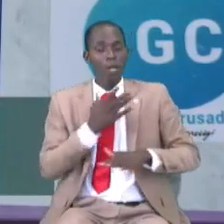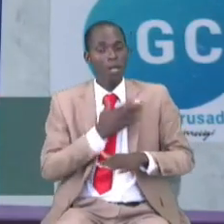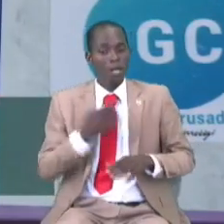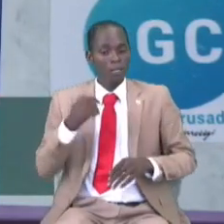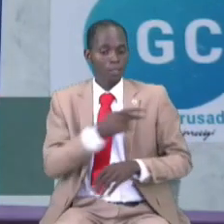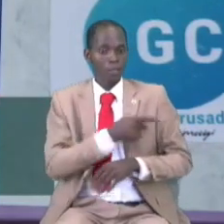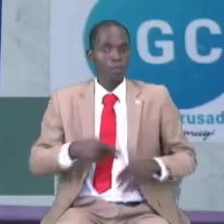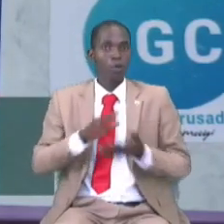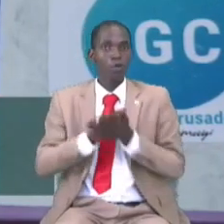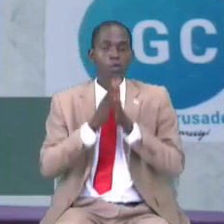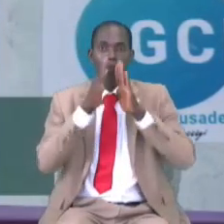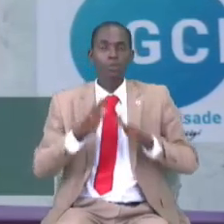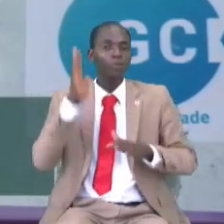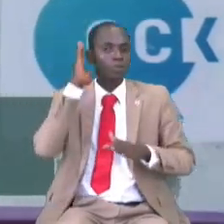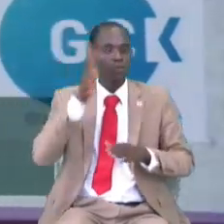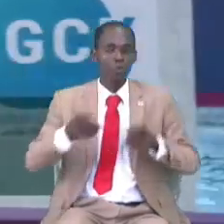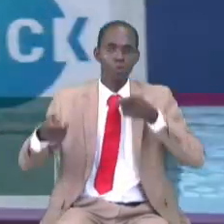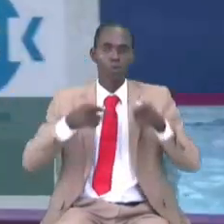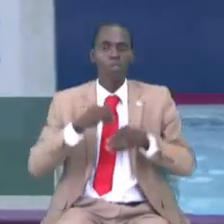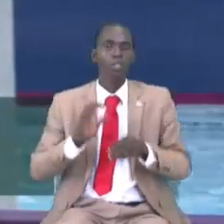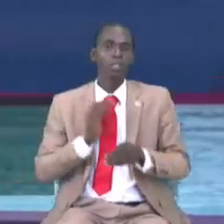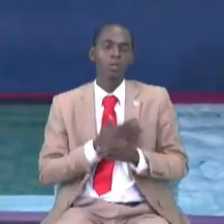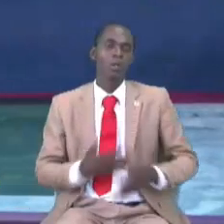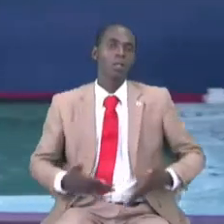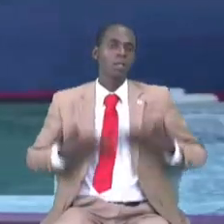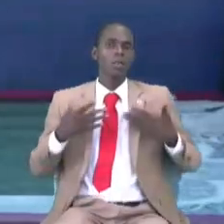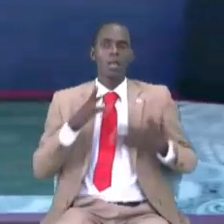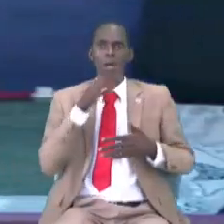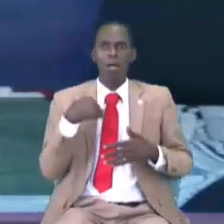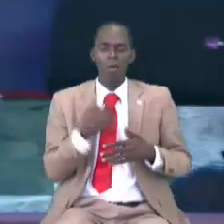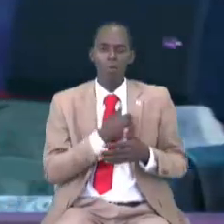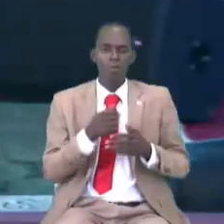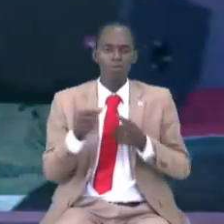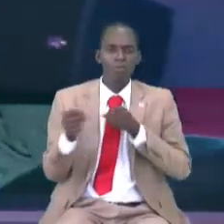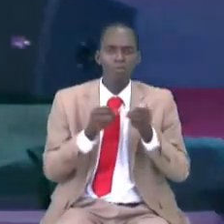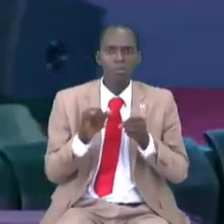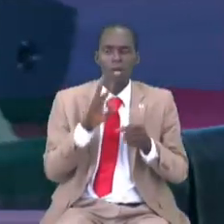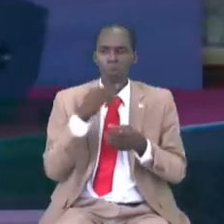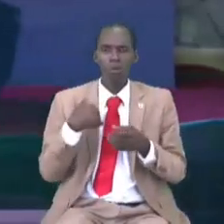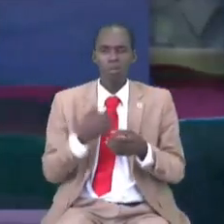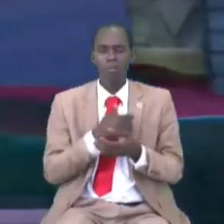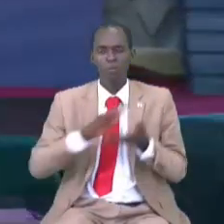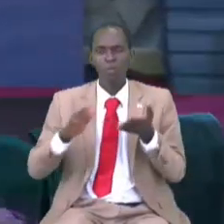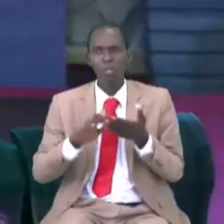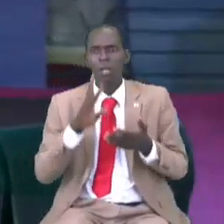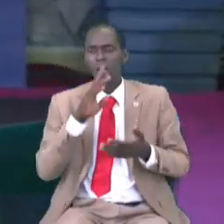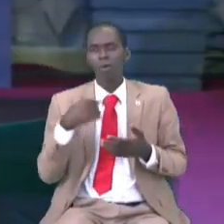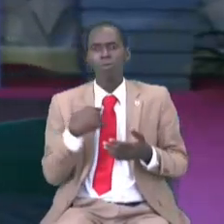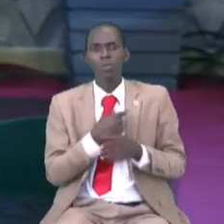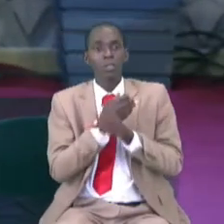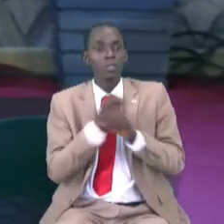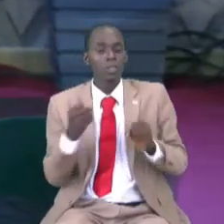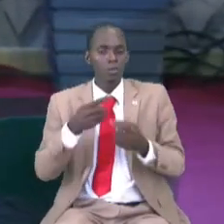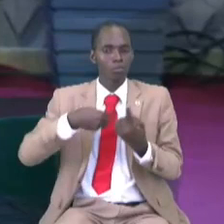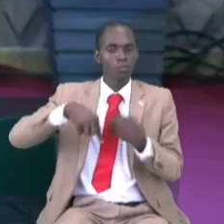we forgiven? Are we saved? Have we turned around? The evidence of that will be, there'll be peace in